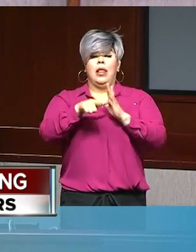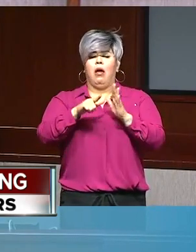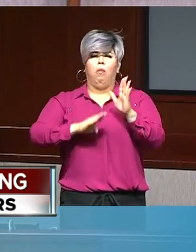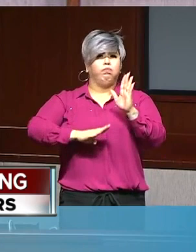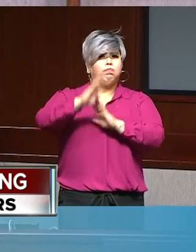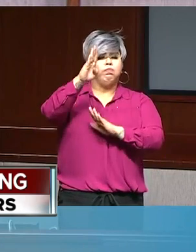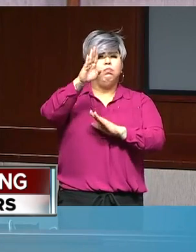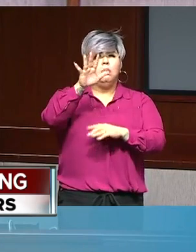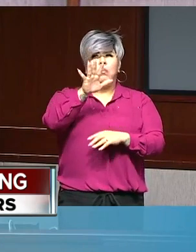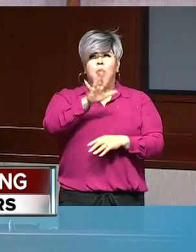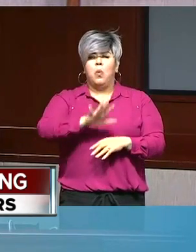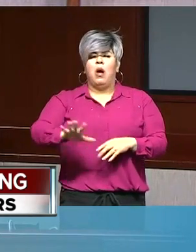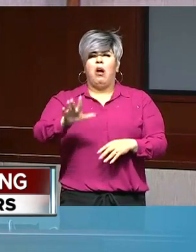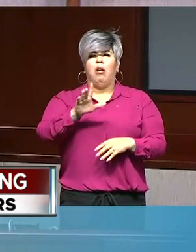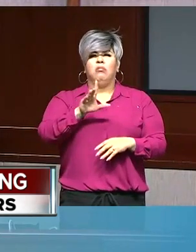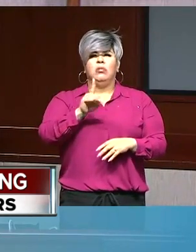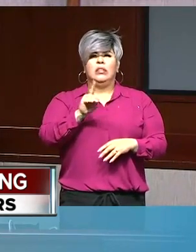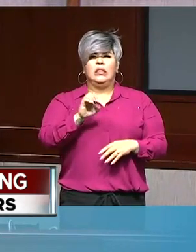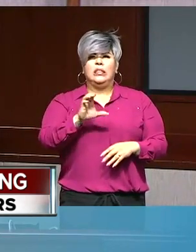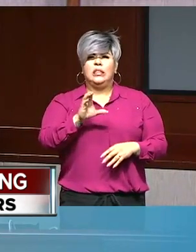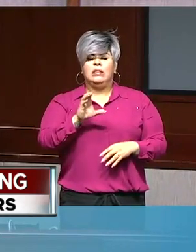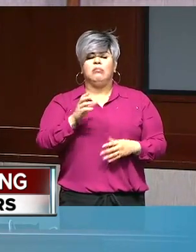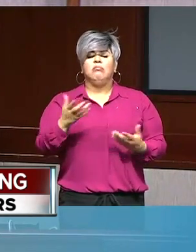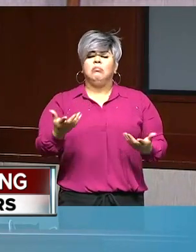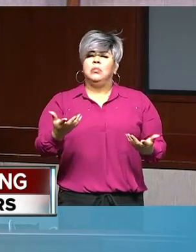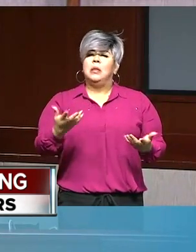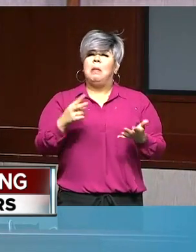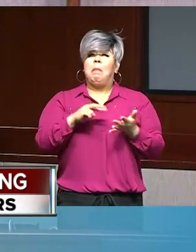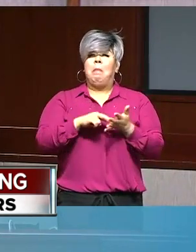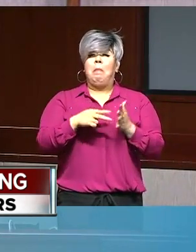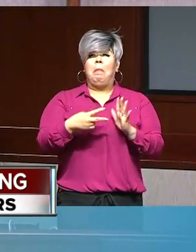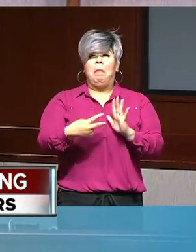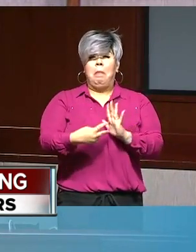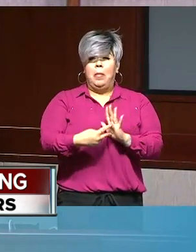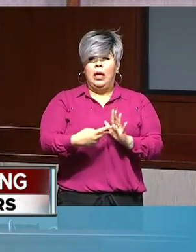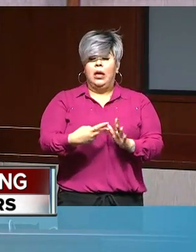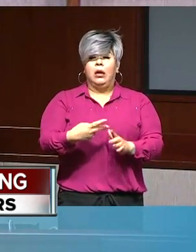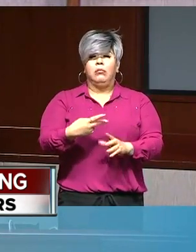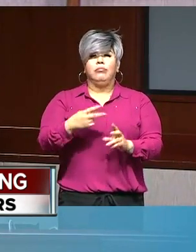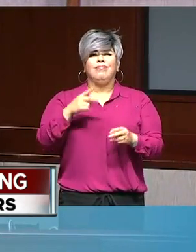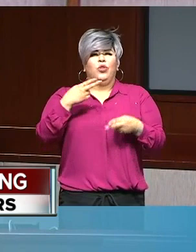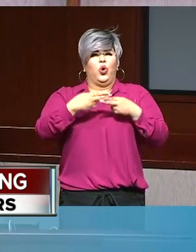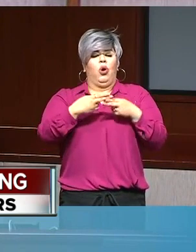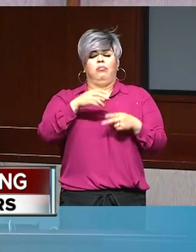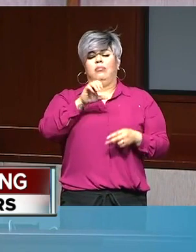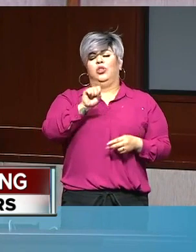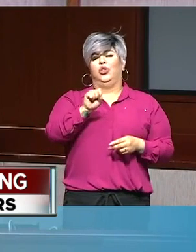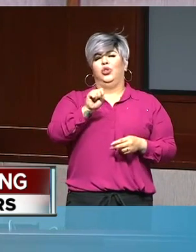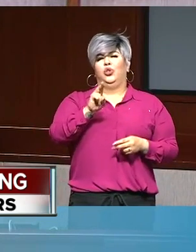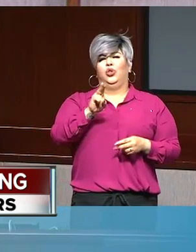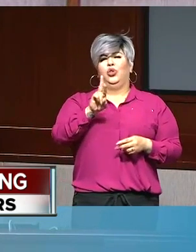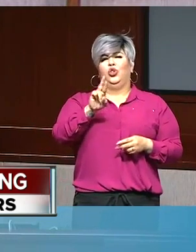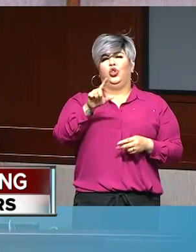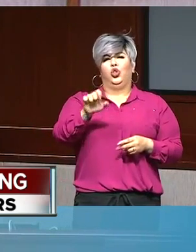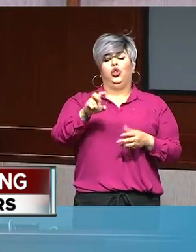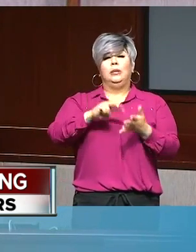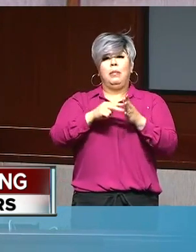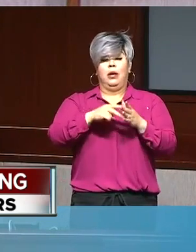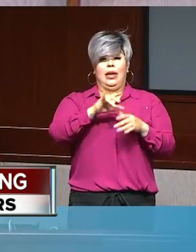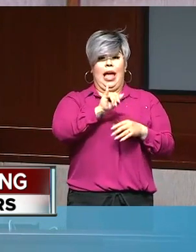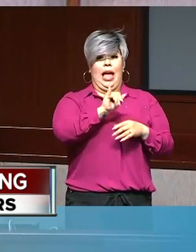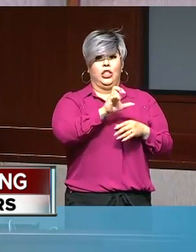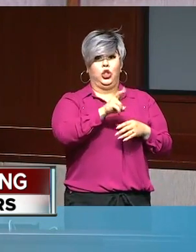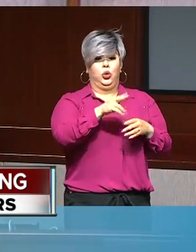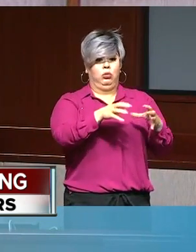like December. Will hospitals be activating the surge capacity plans at a